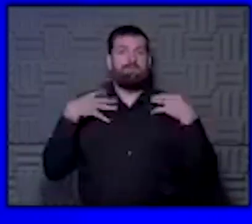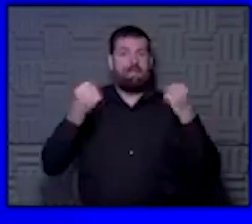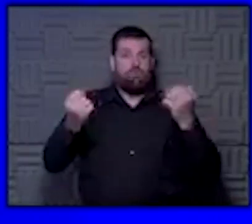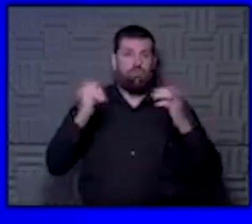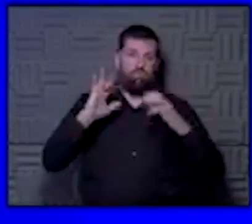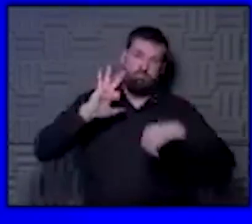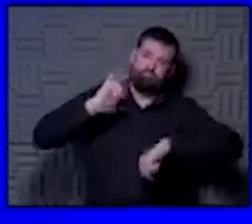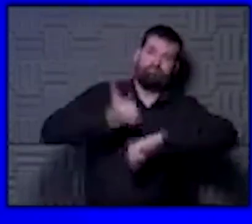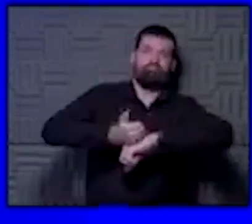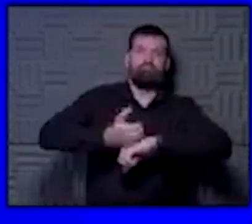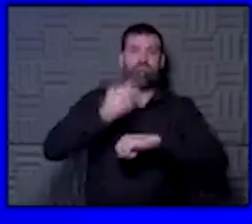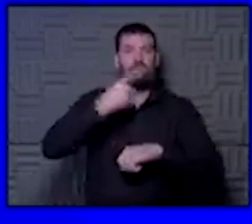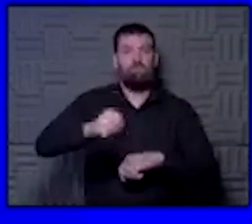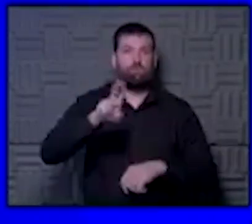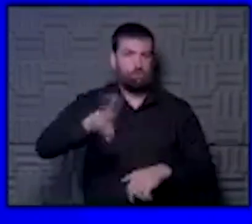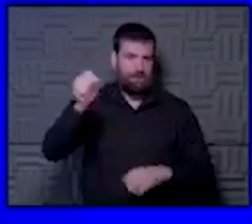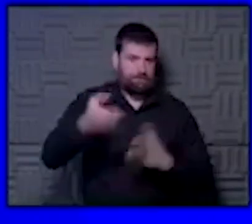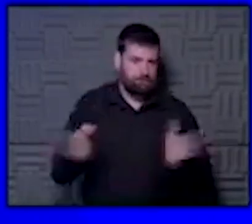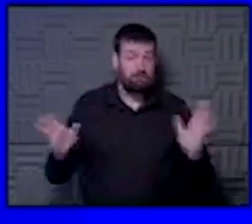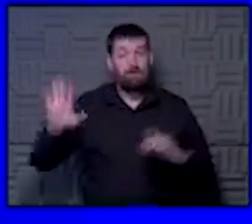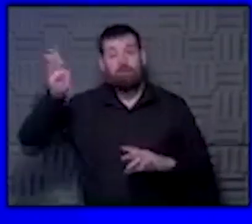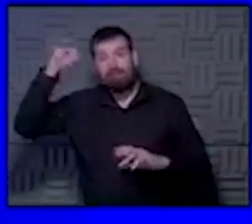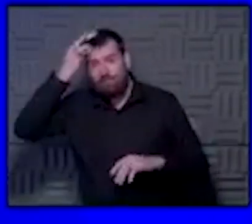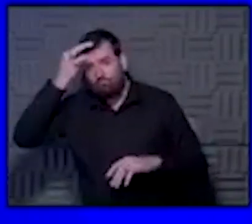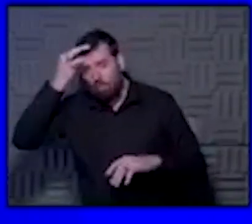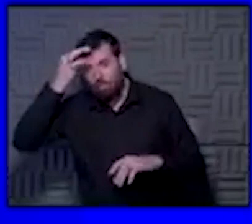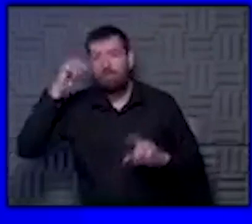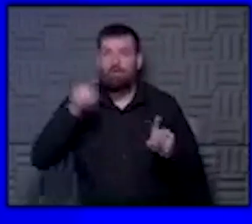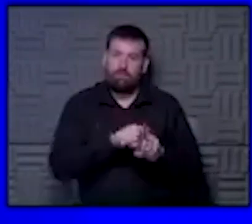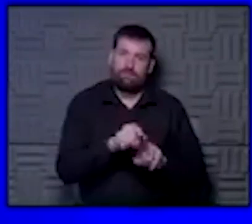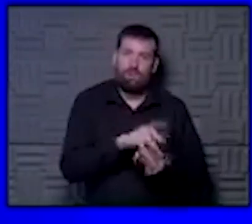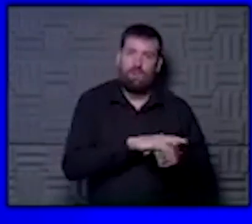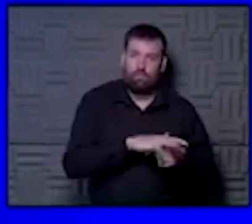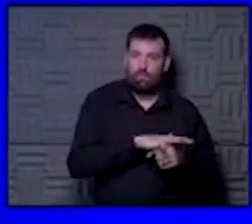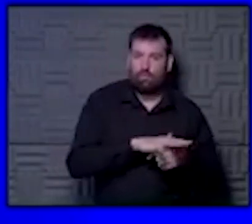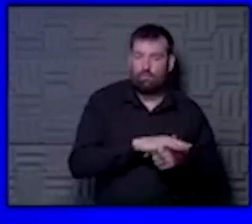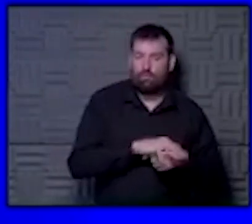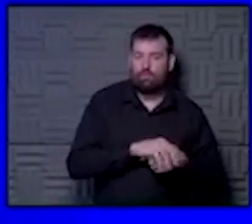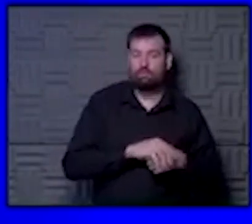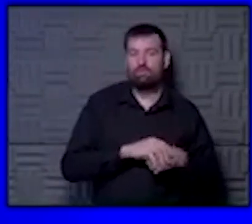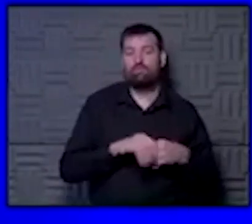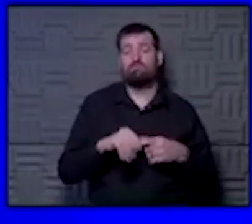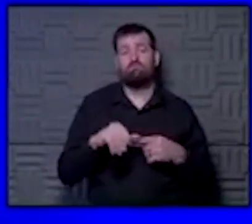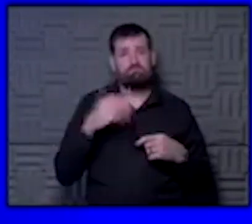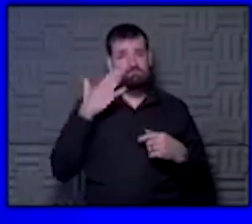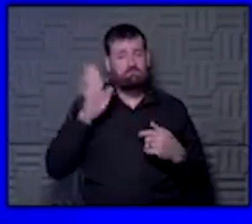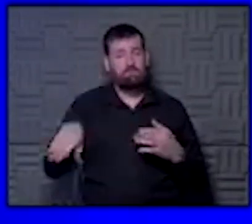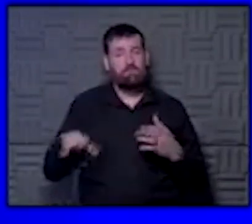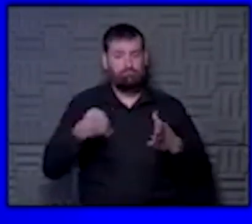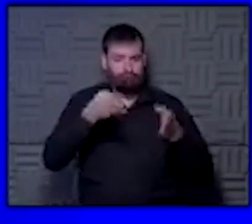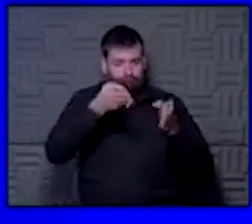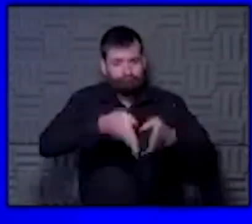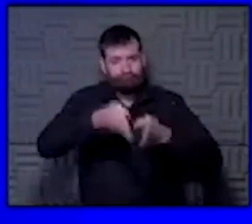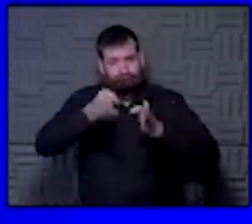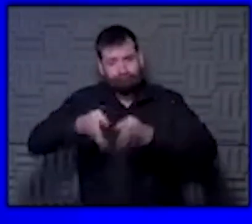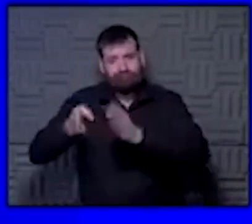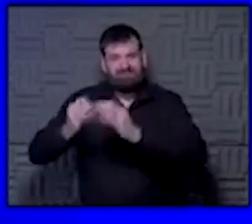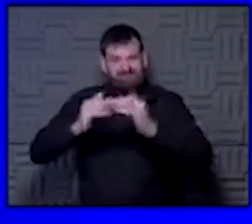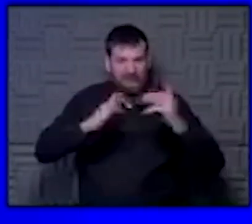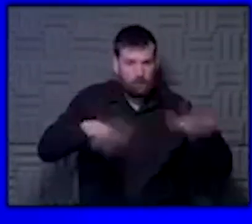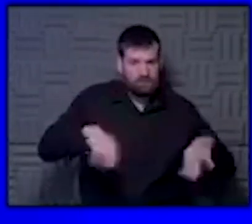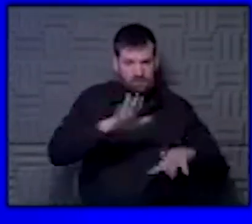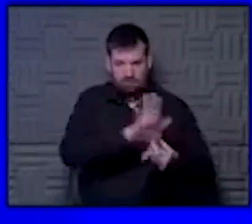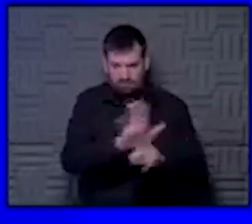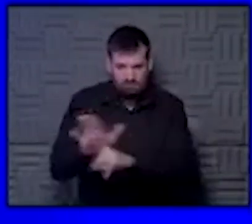States in general, on a federal level, but also on a local level. But then again, individually in individual households,